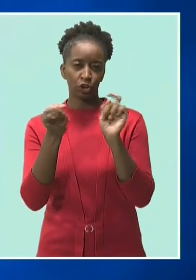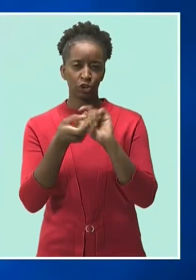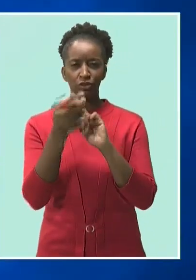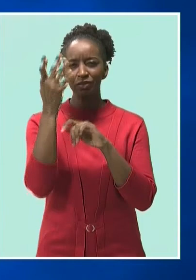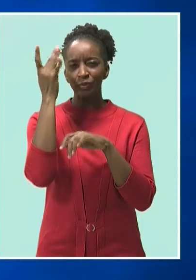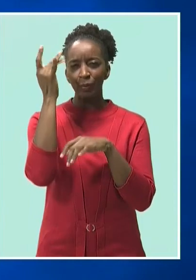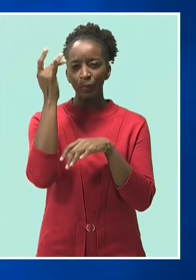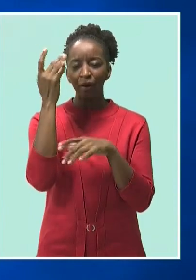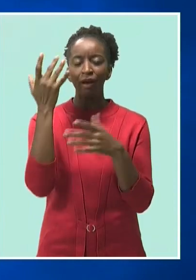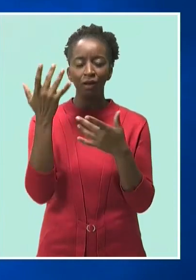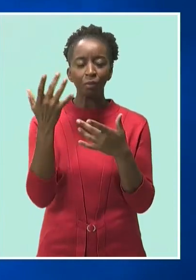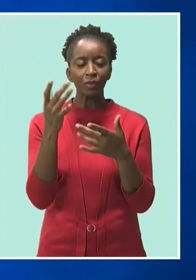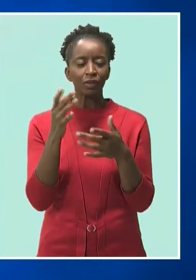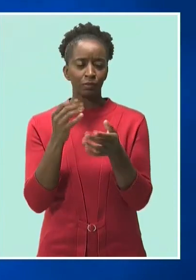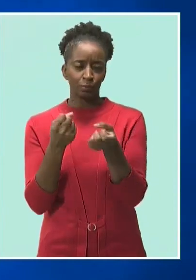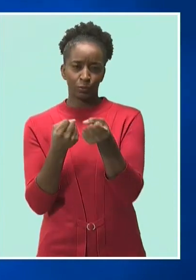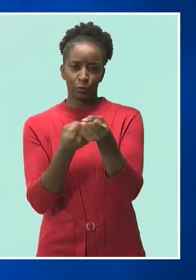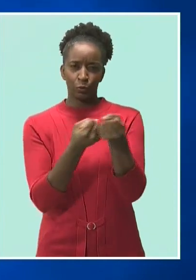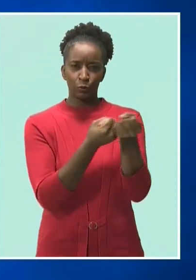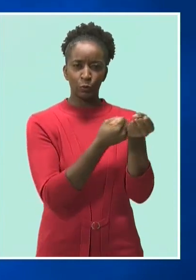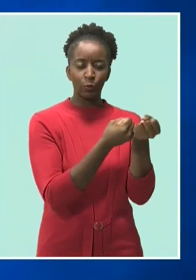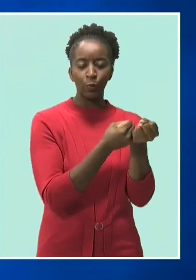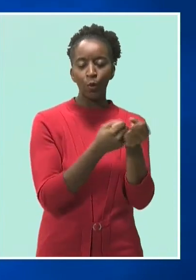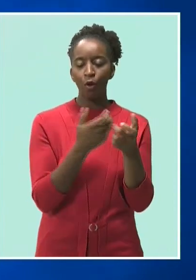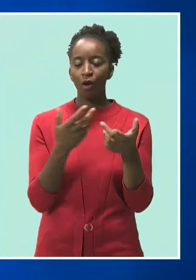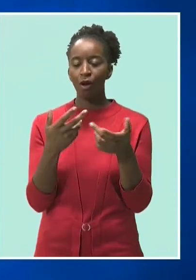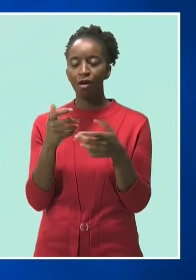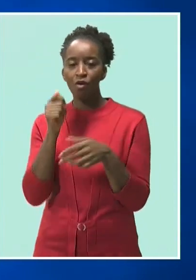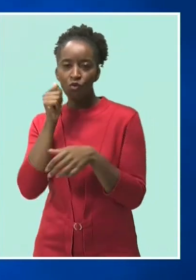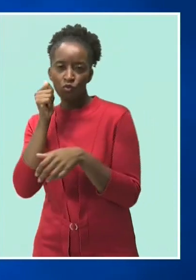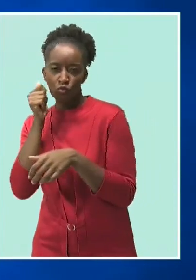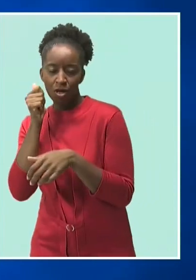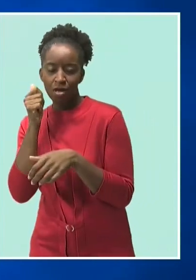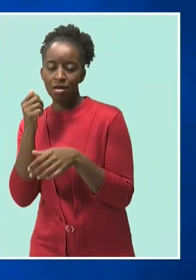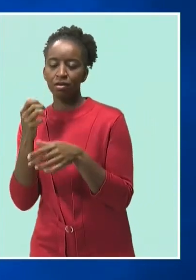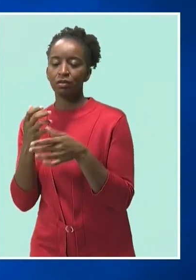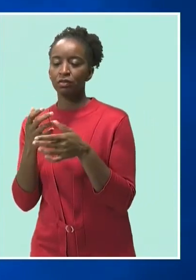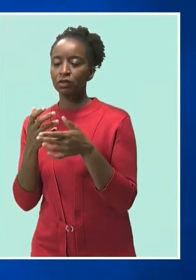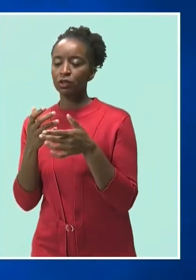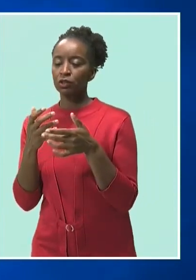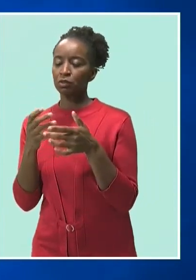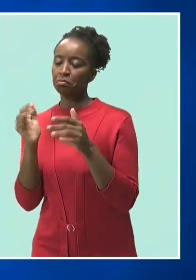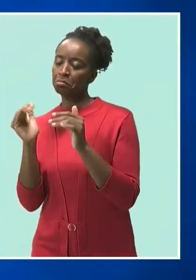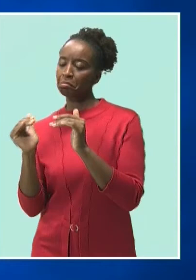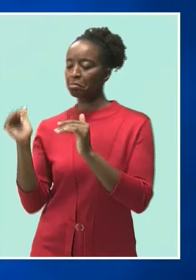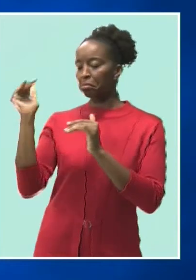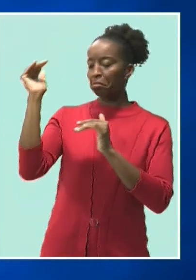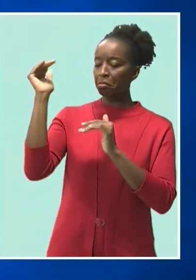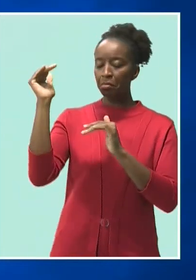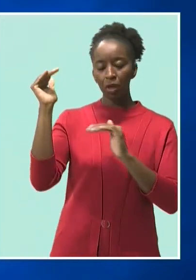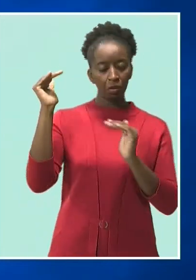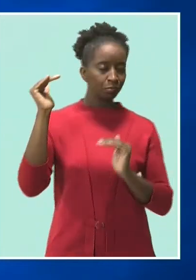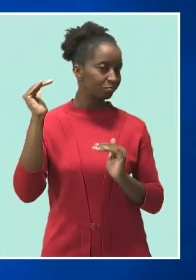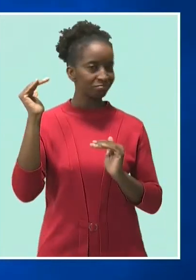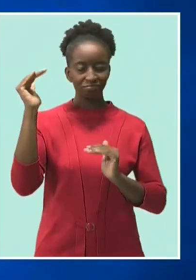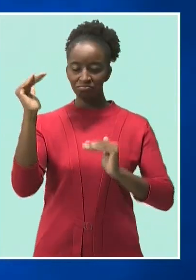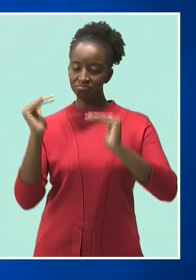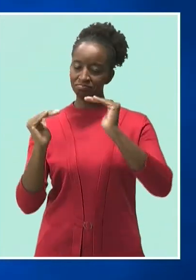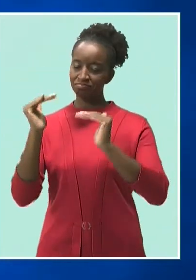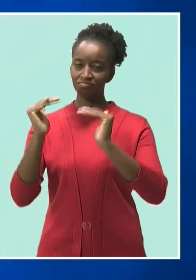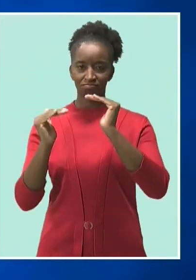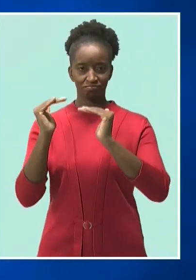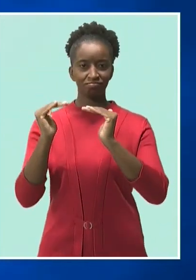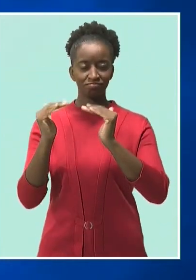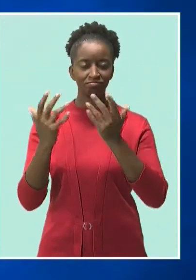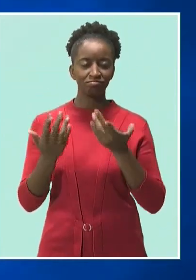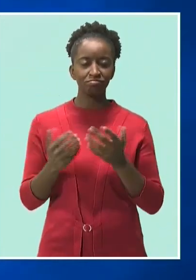comes amid a global dialogue on the subject. The new name will be announced at a later date. A plantation rum's master blender,